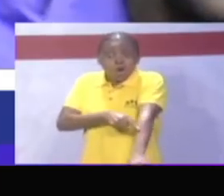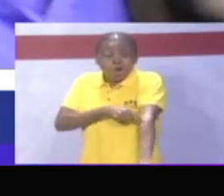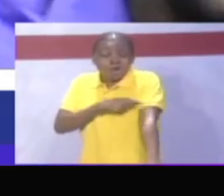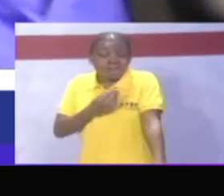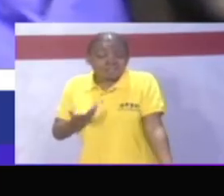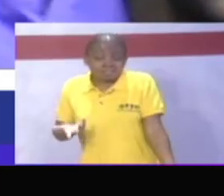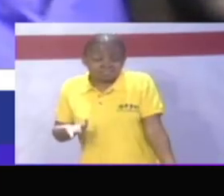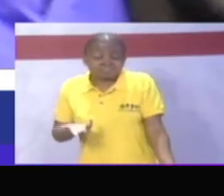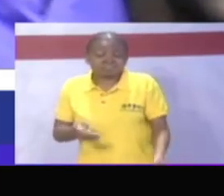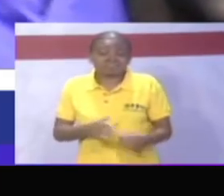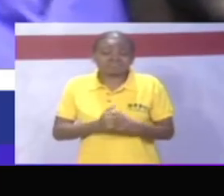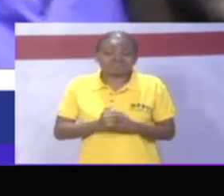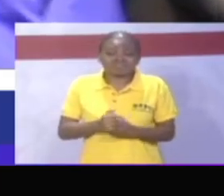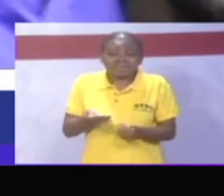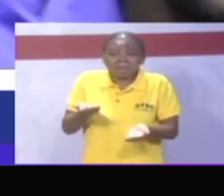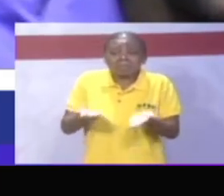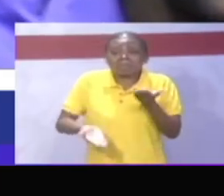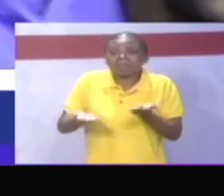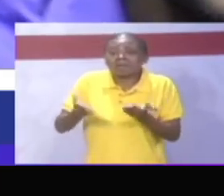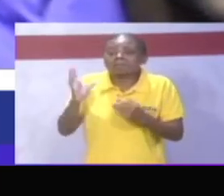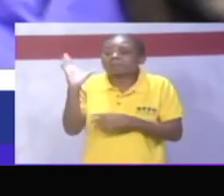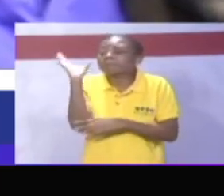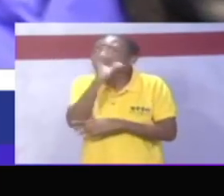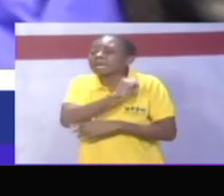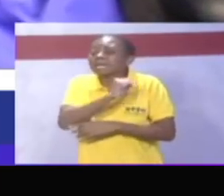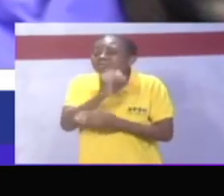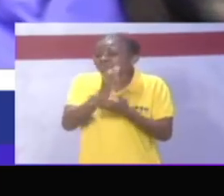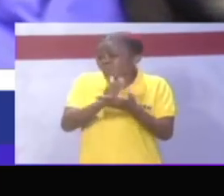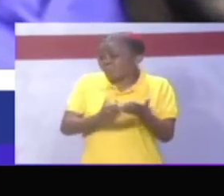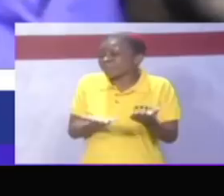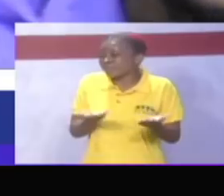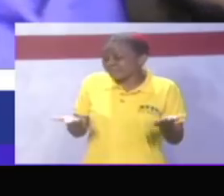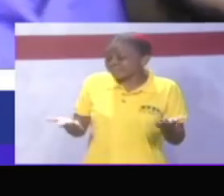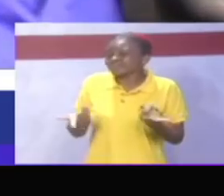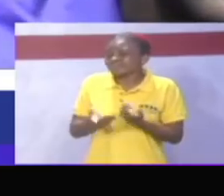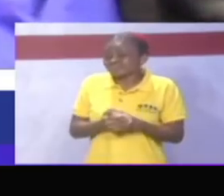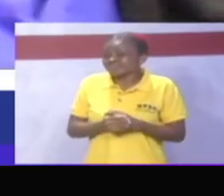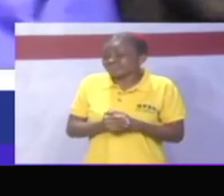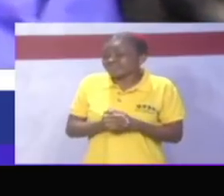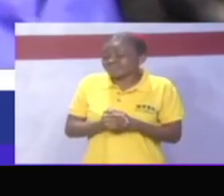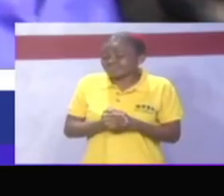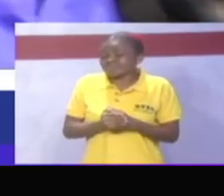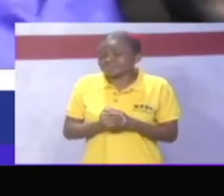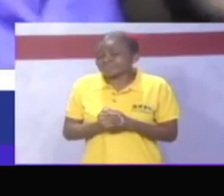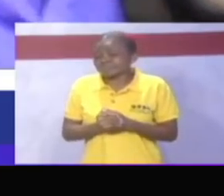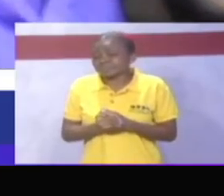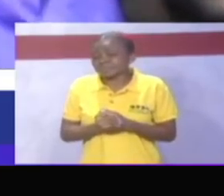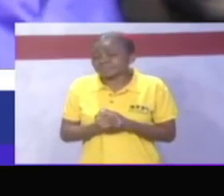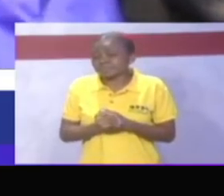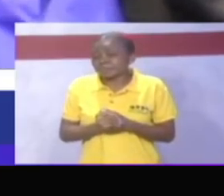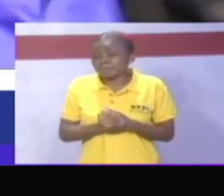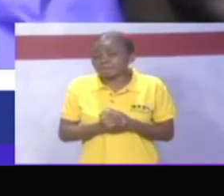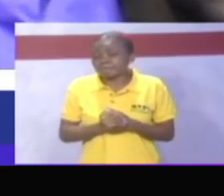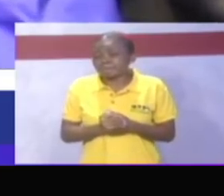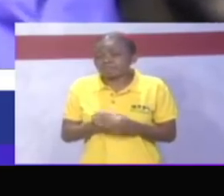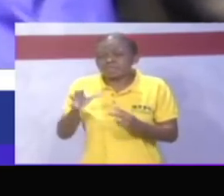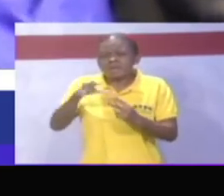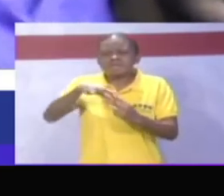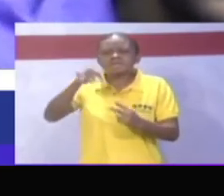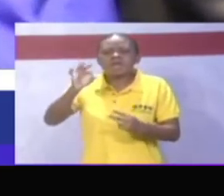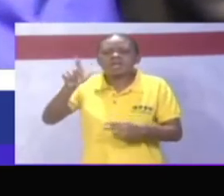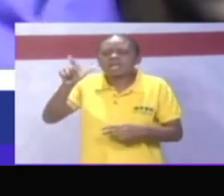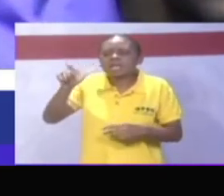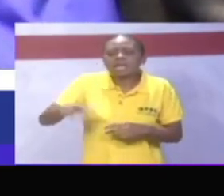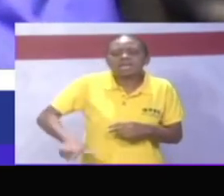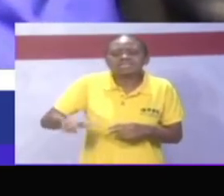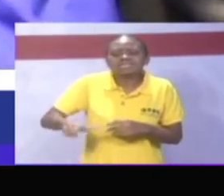something that we are missing in this regard, allowing for, as I say, late stage detection? And Dr. Parasram, someone